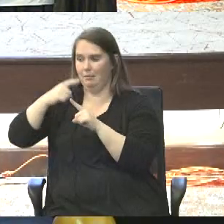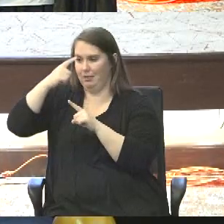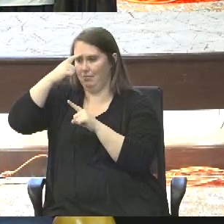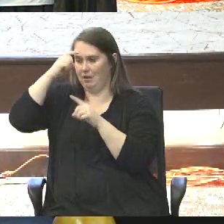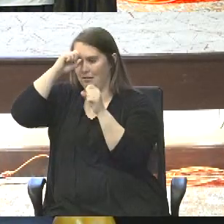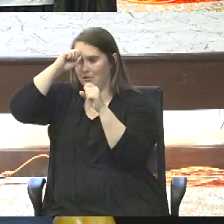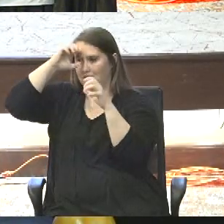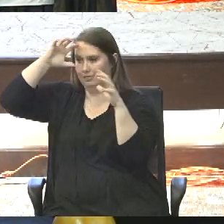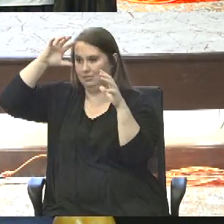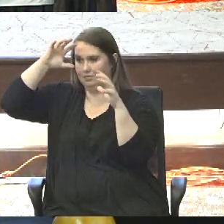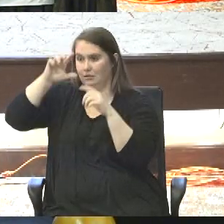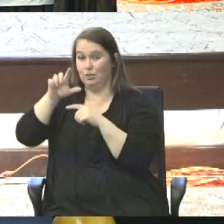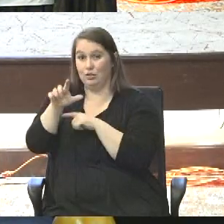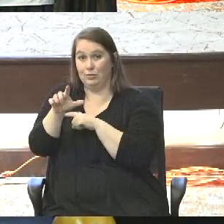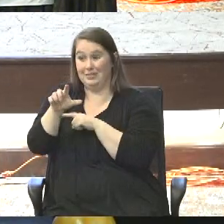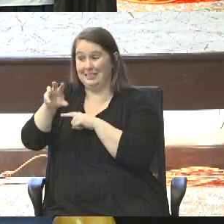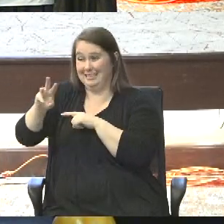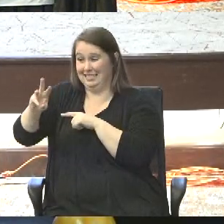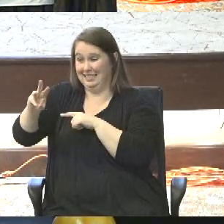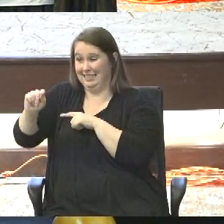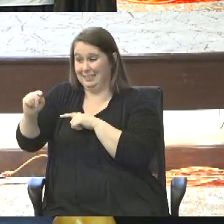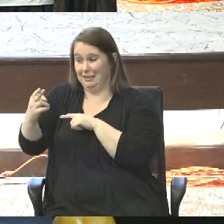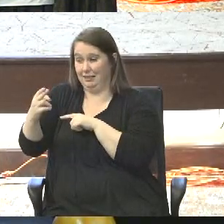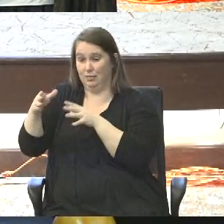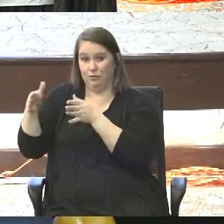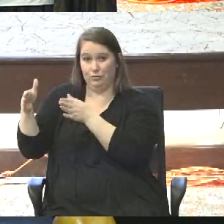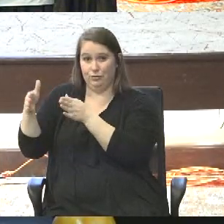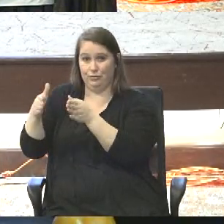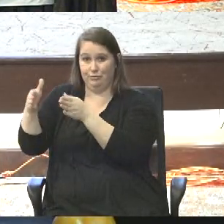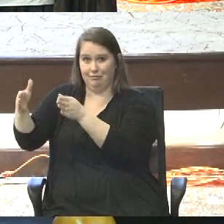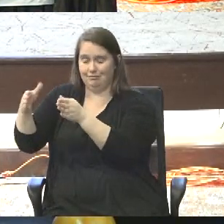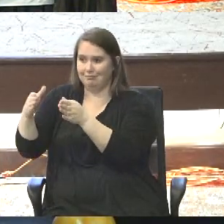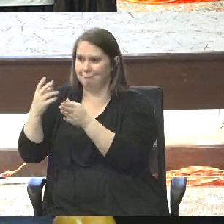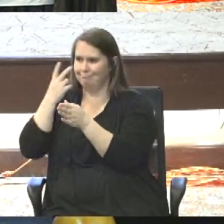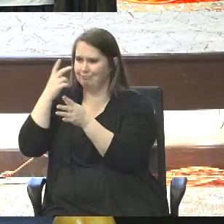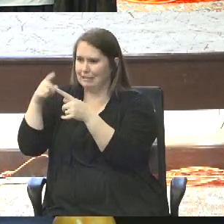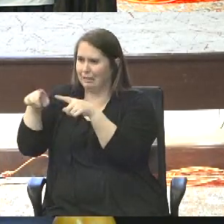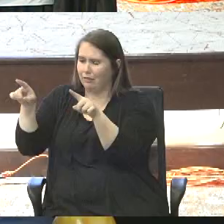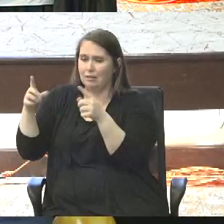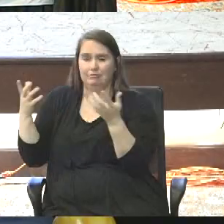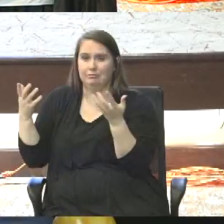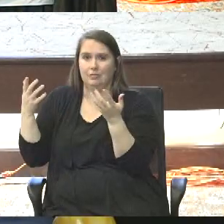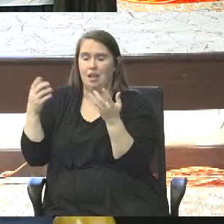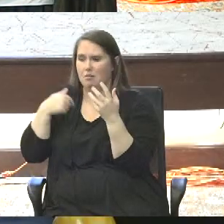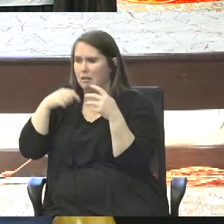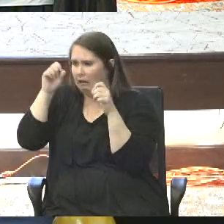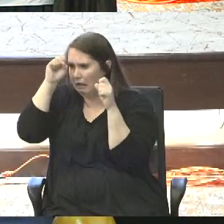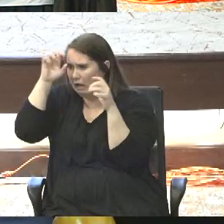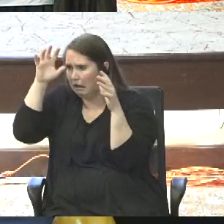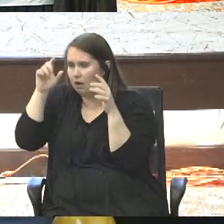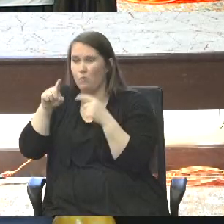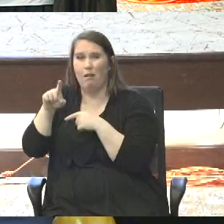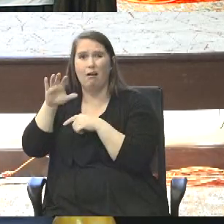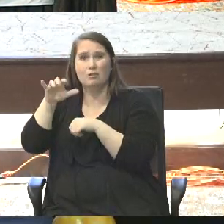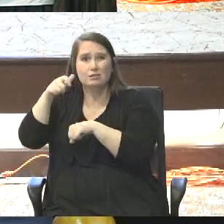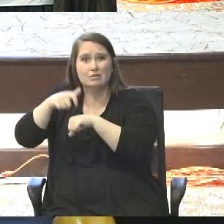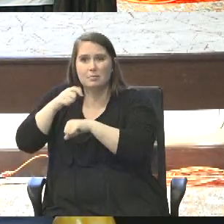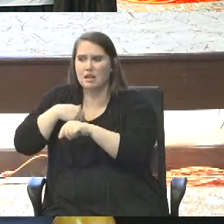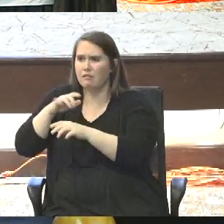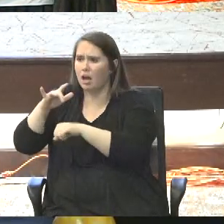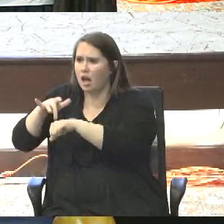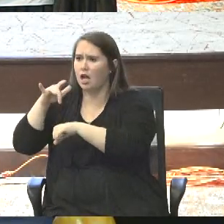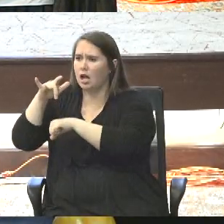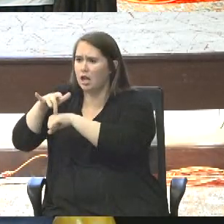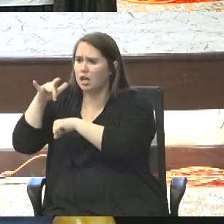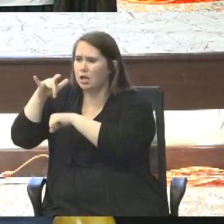see 26th Street and Floyd Casey coming together. I've gone through there 100 times trying to